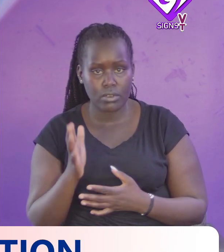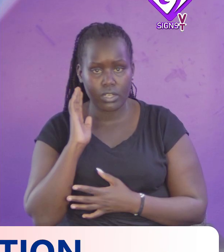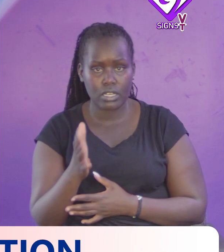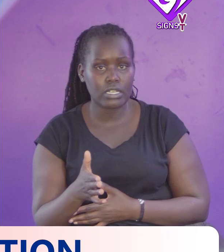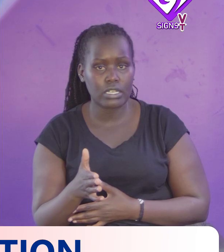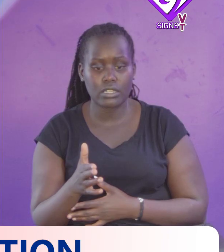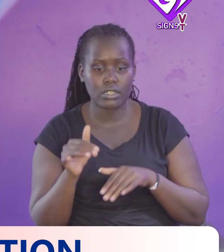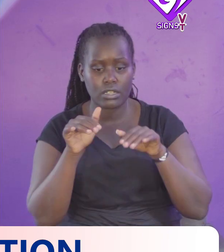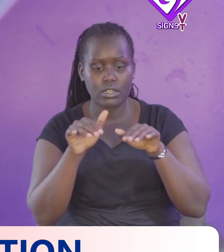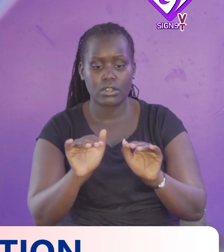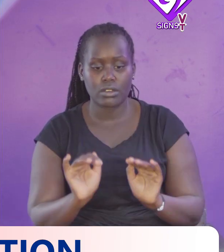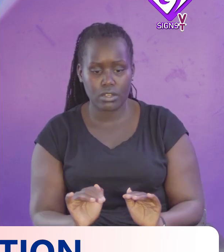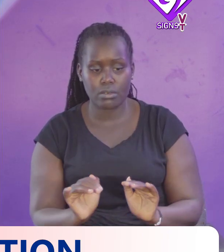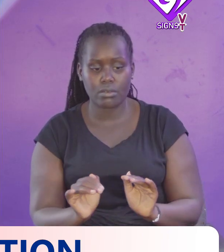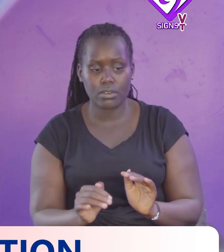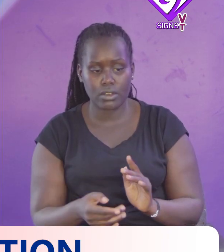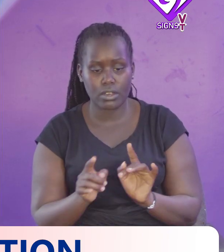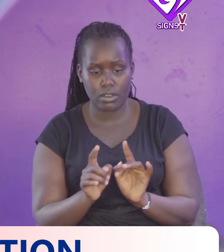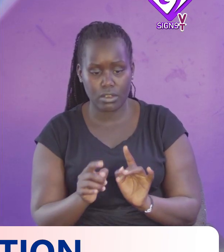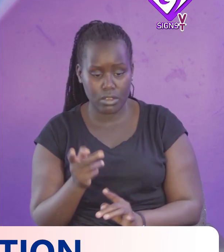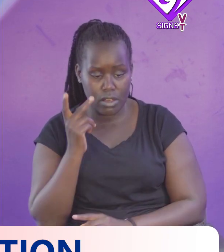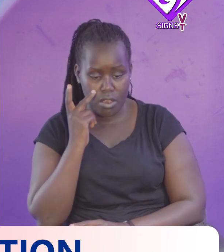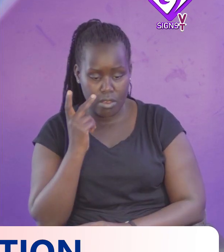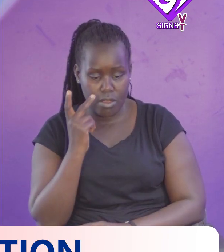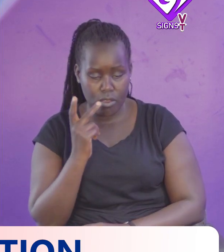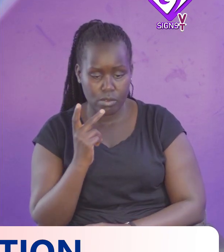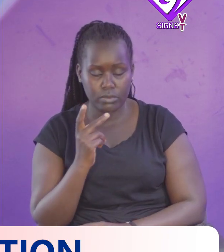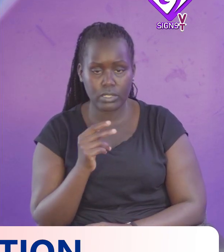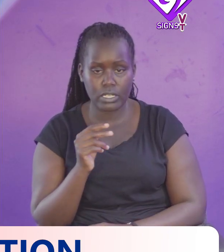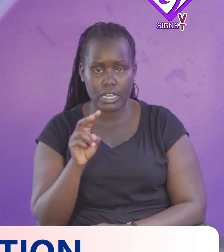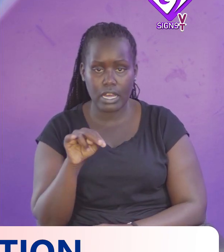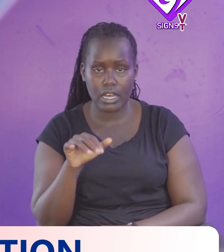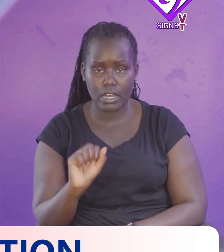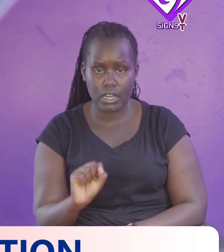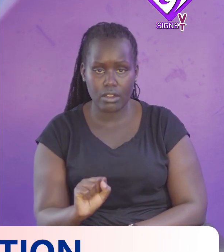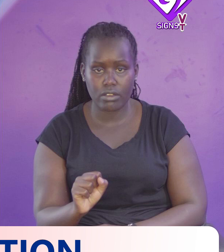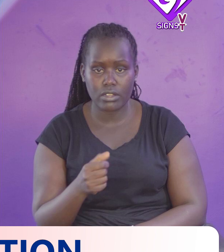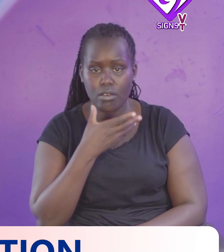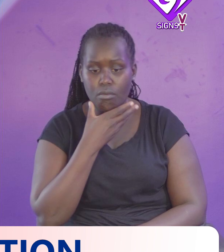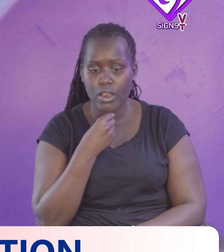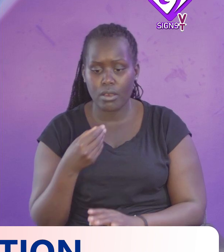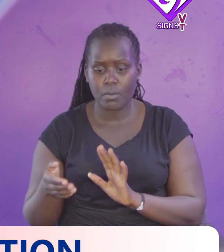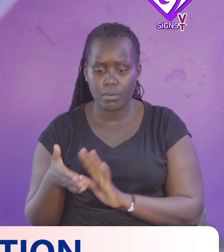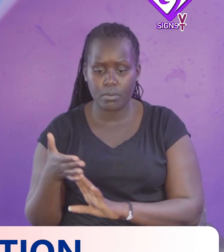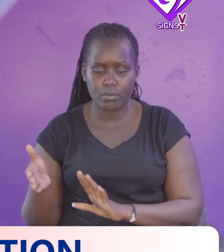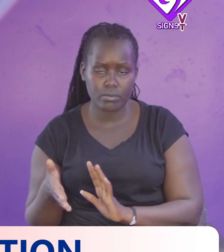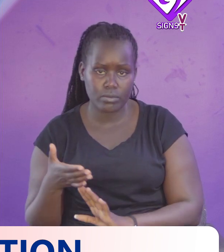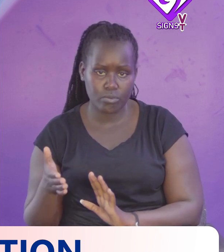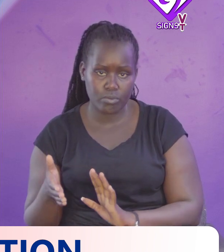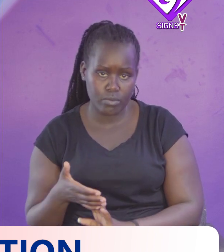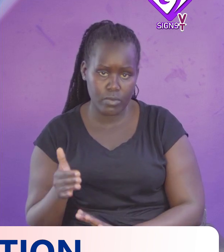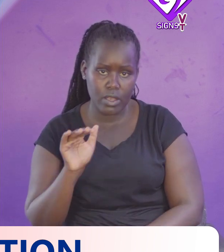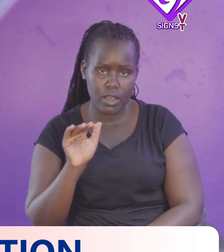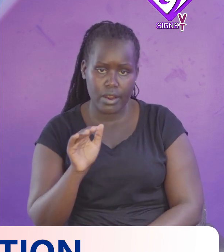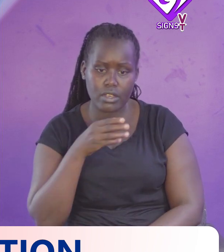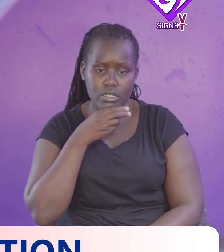And the NYS boy took me so fast. And I asked